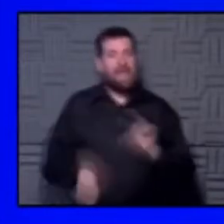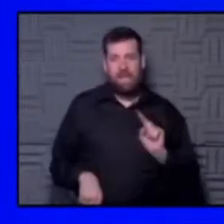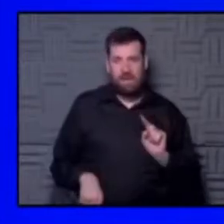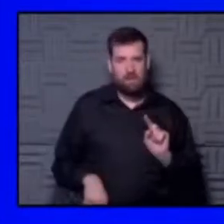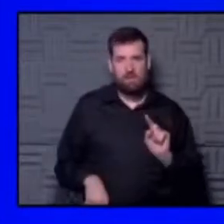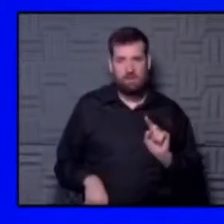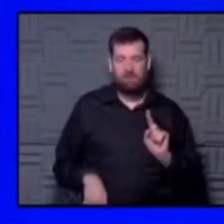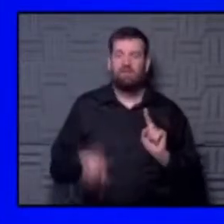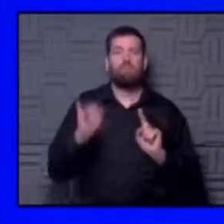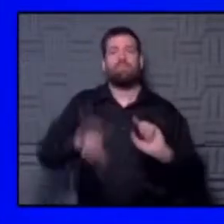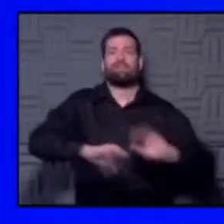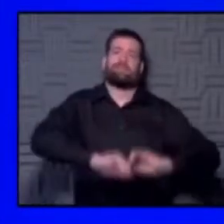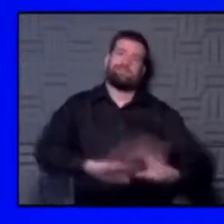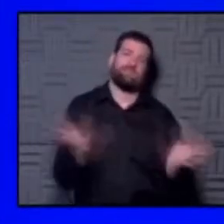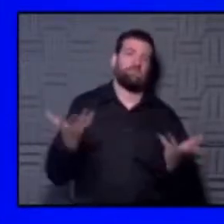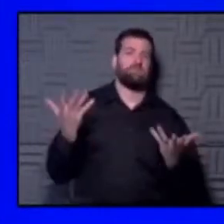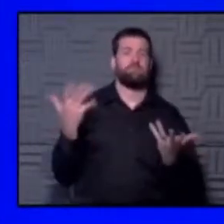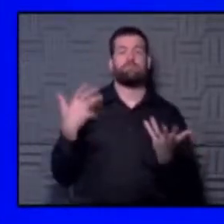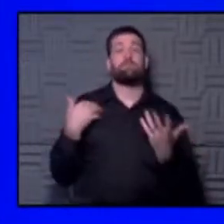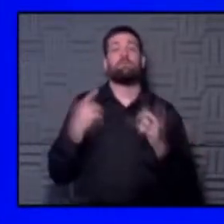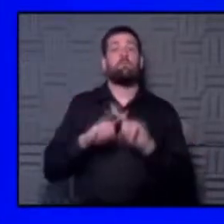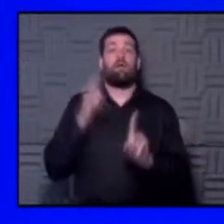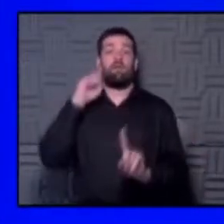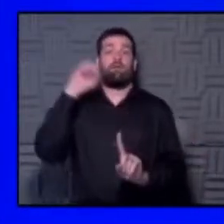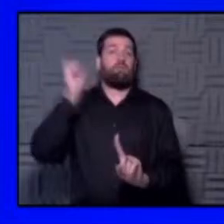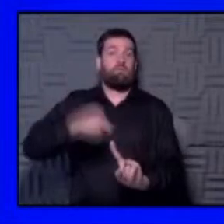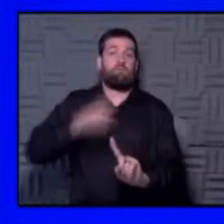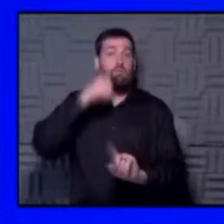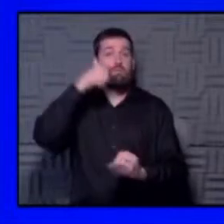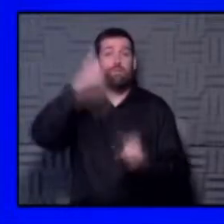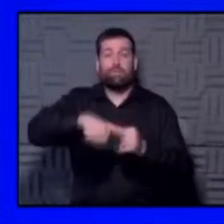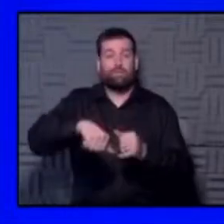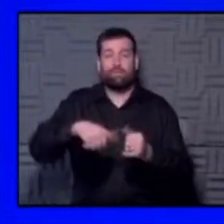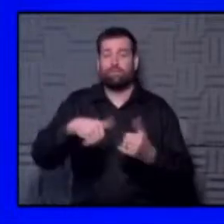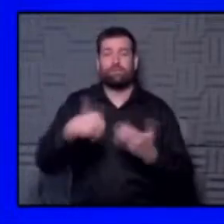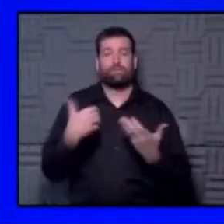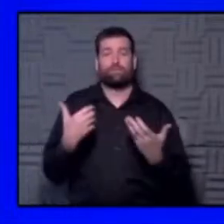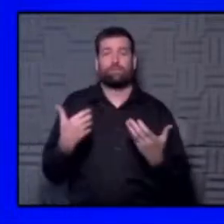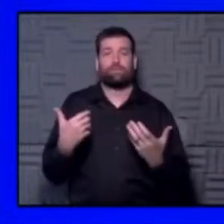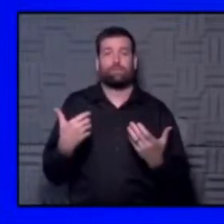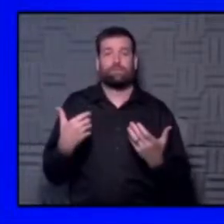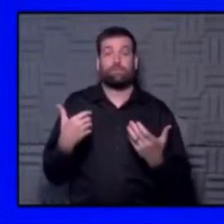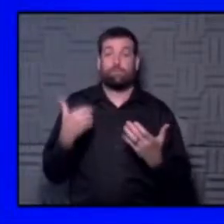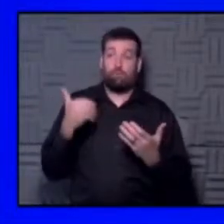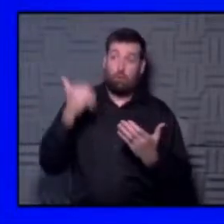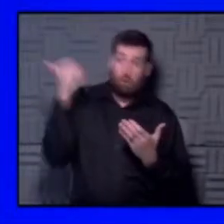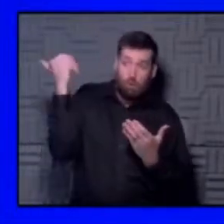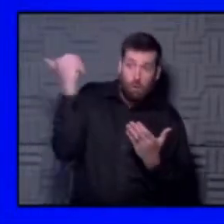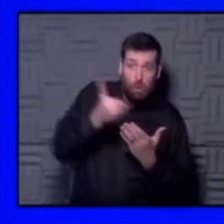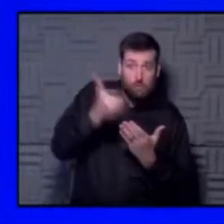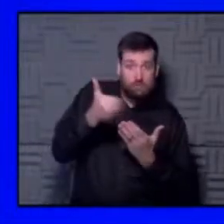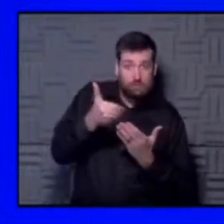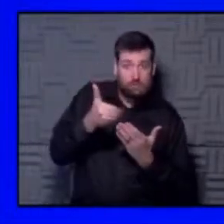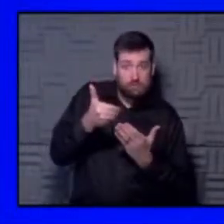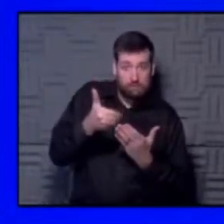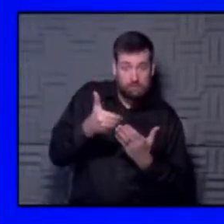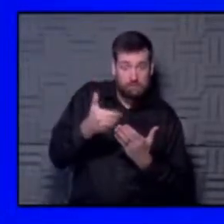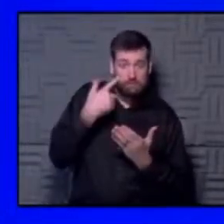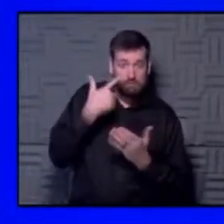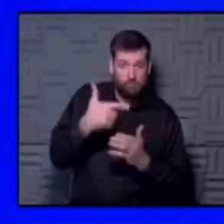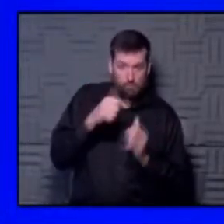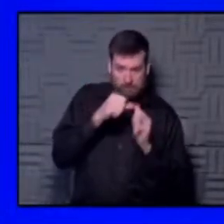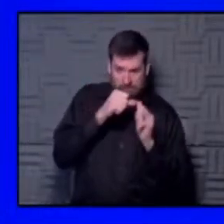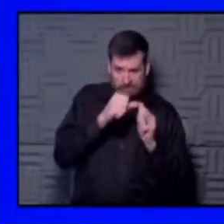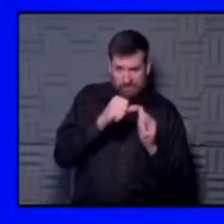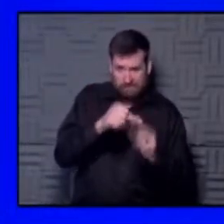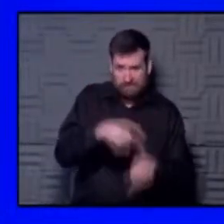is the black and white. So the big concept is to remember is that closer proximity for an amount of